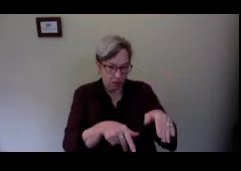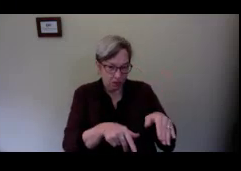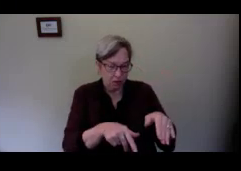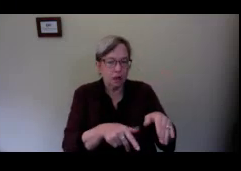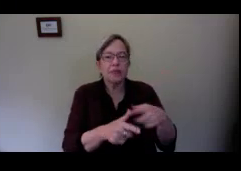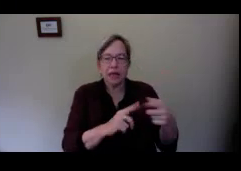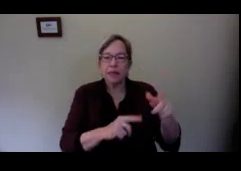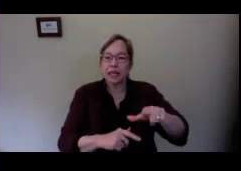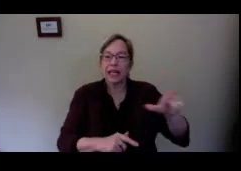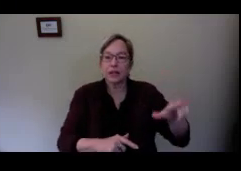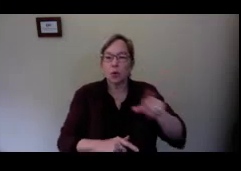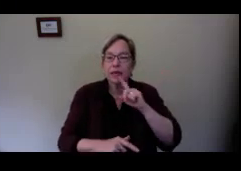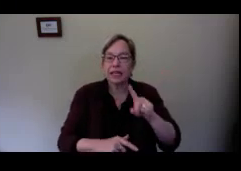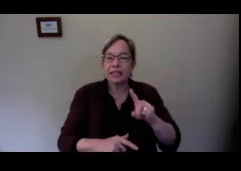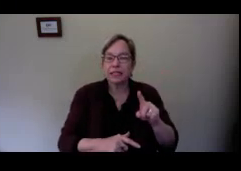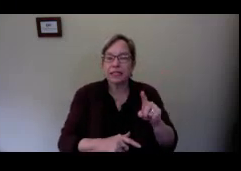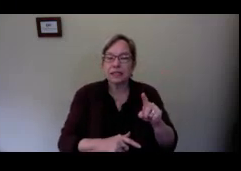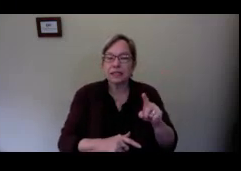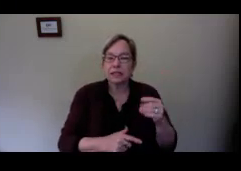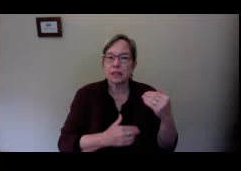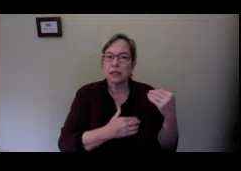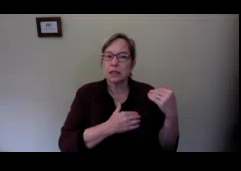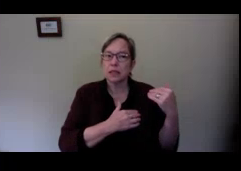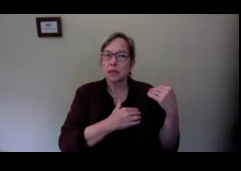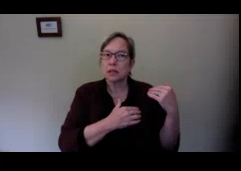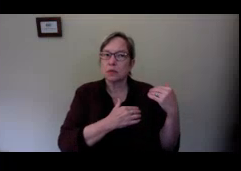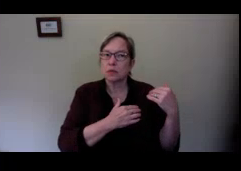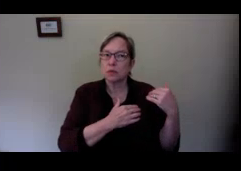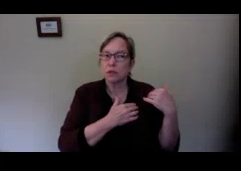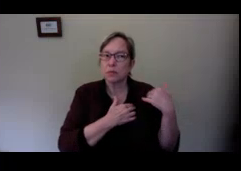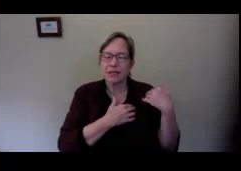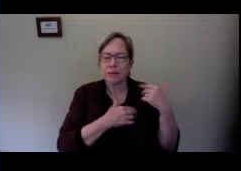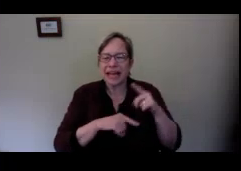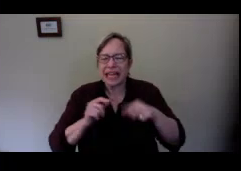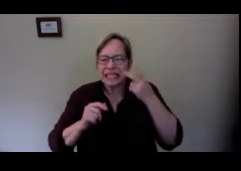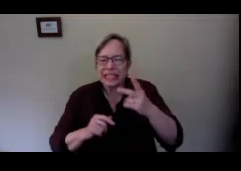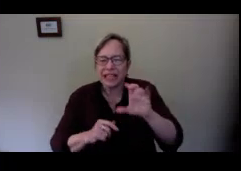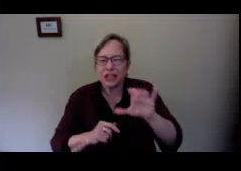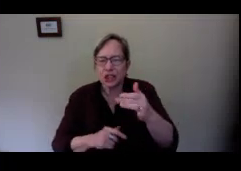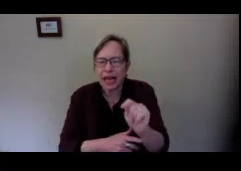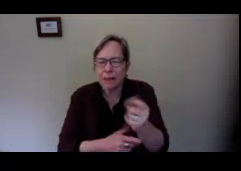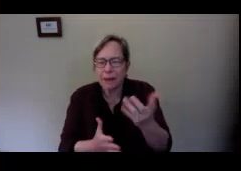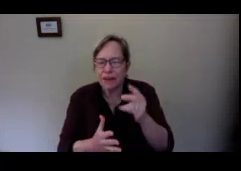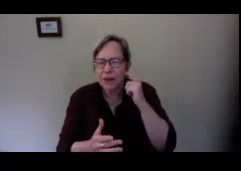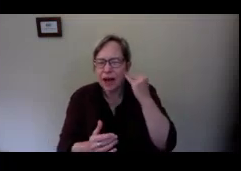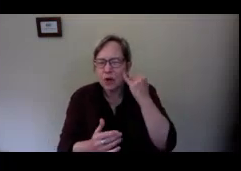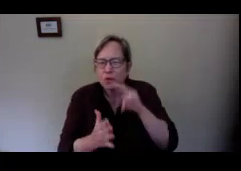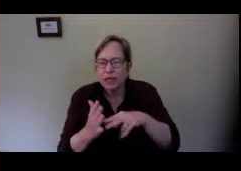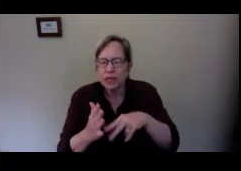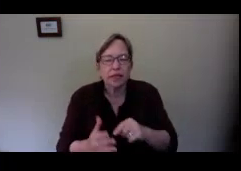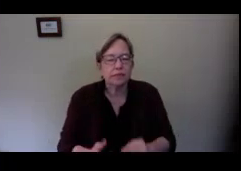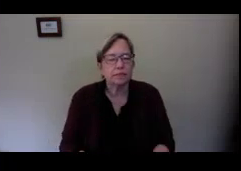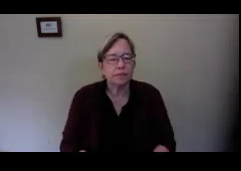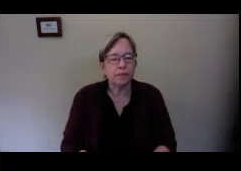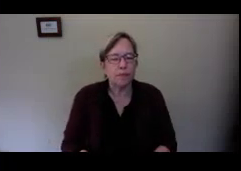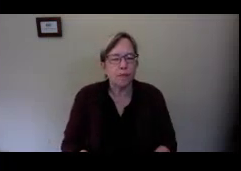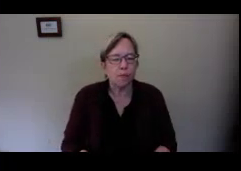the landlord would. I'm not sure that I can't see the chat. Maybe if I could read it. Sure.